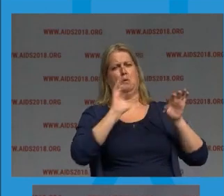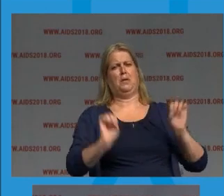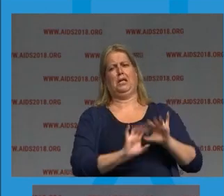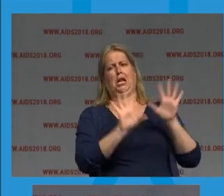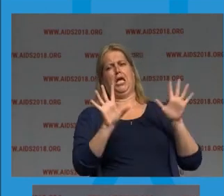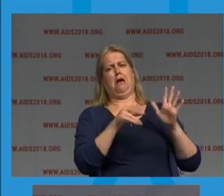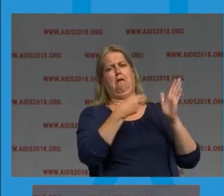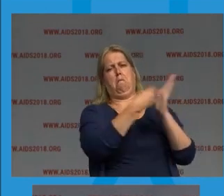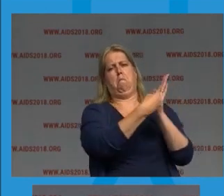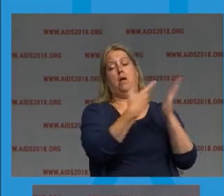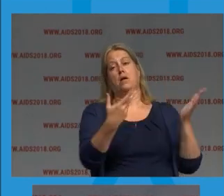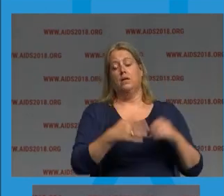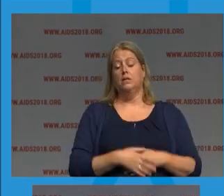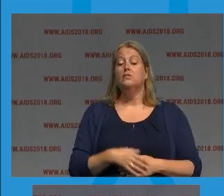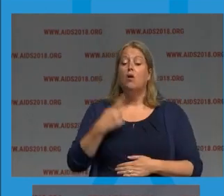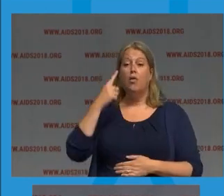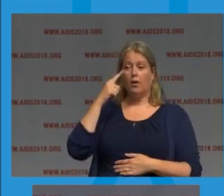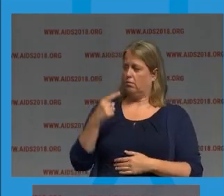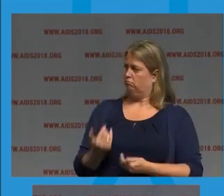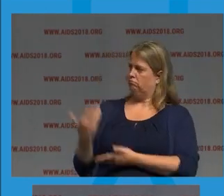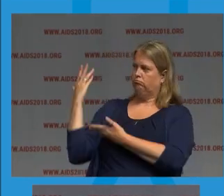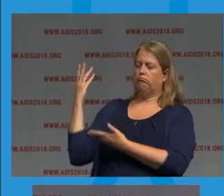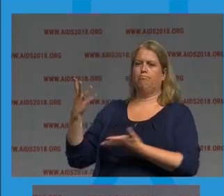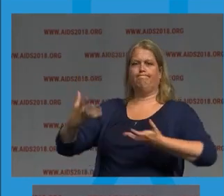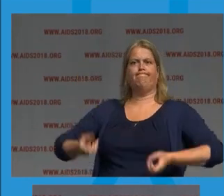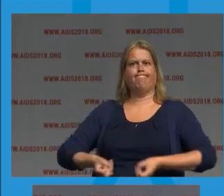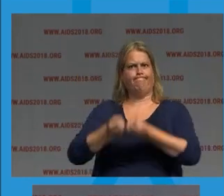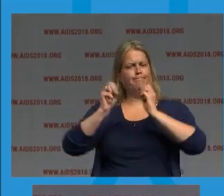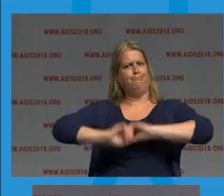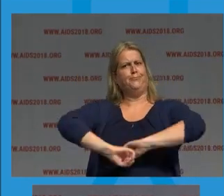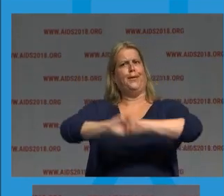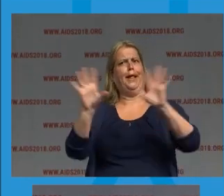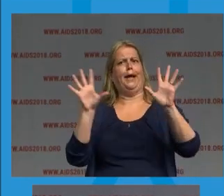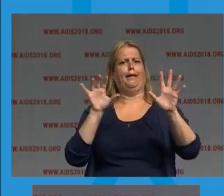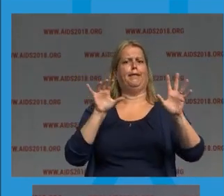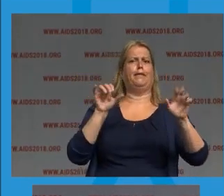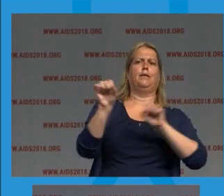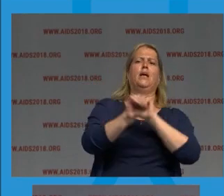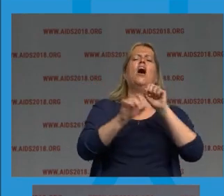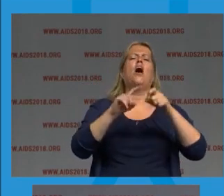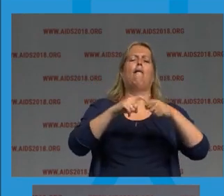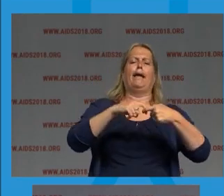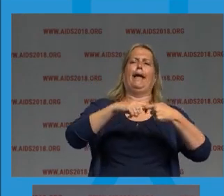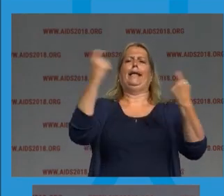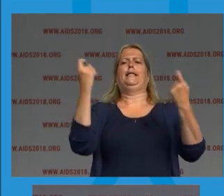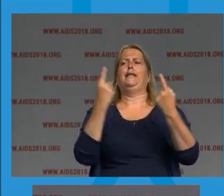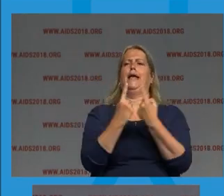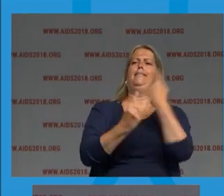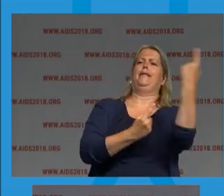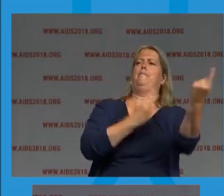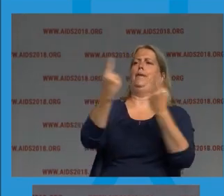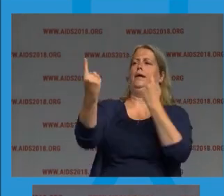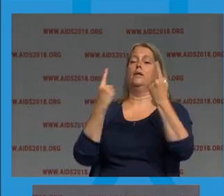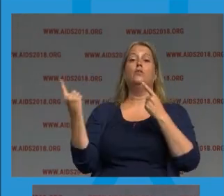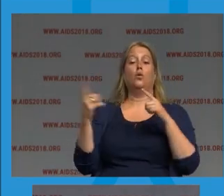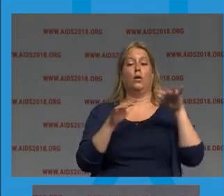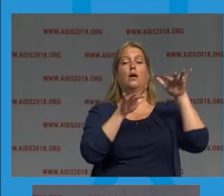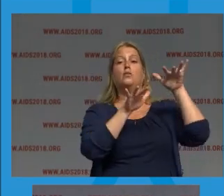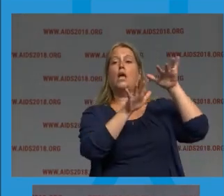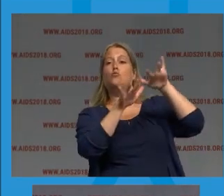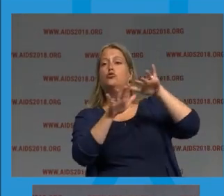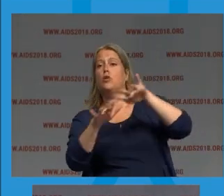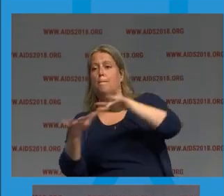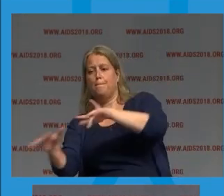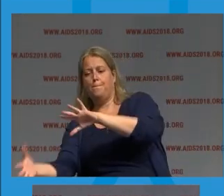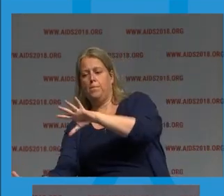describing. And so I think it really highlights this dynamic that these are not independent, that these downstream infections are related to